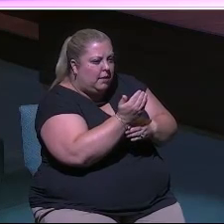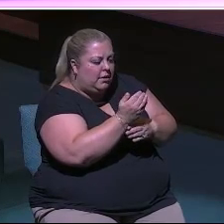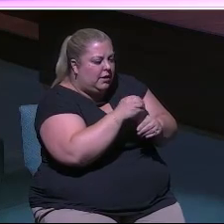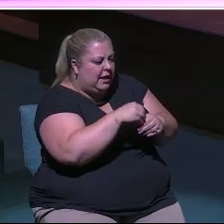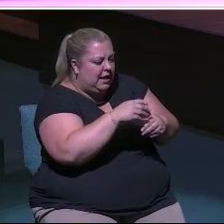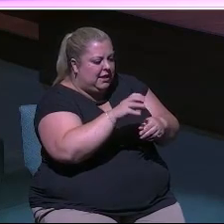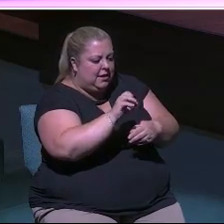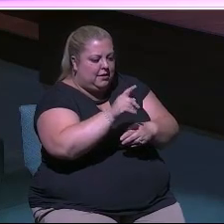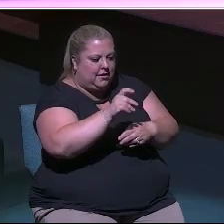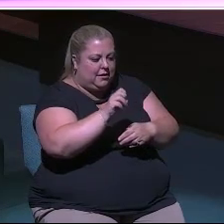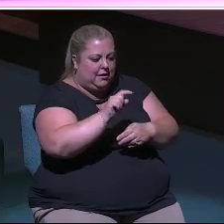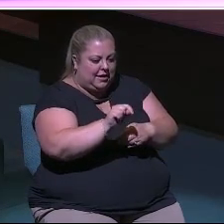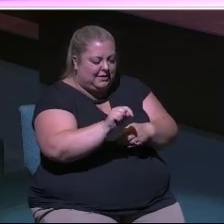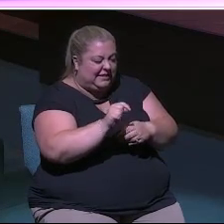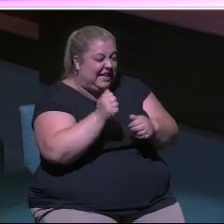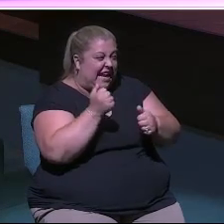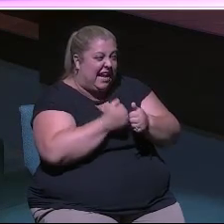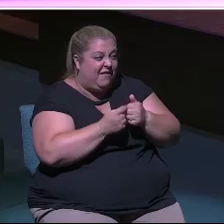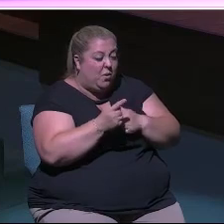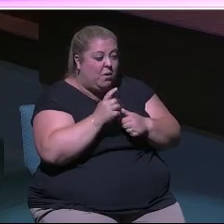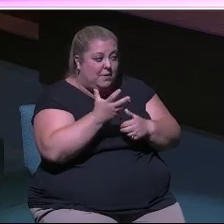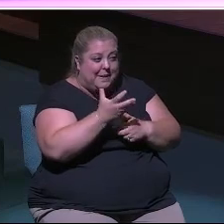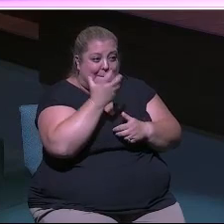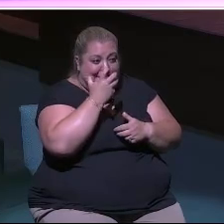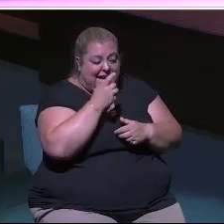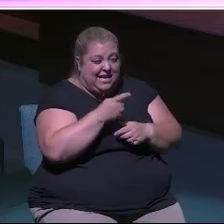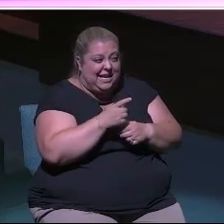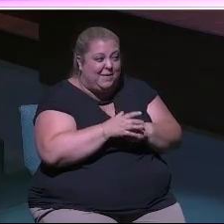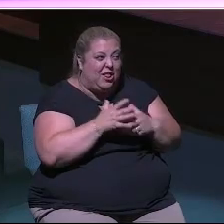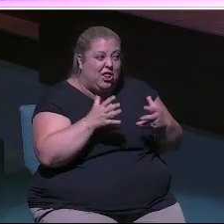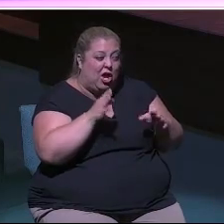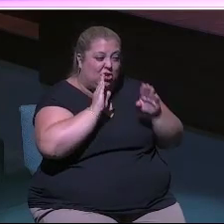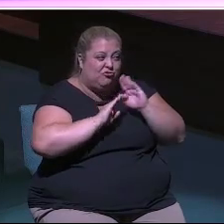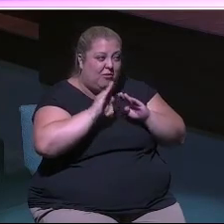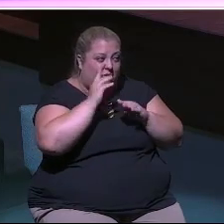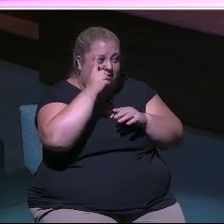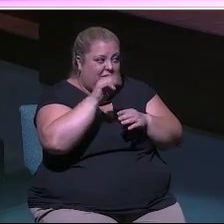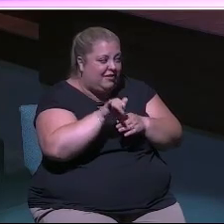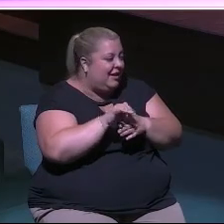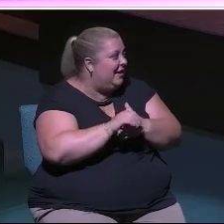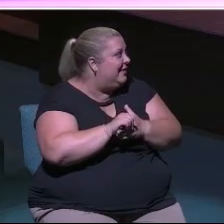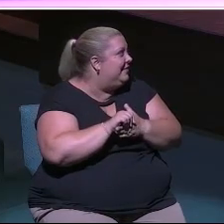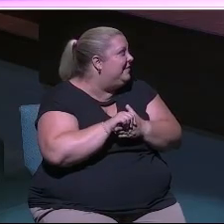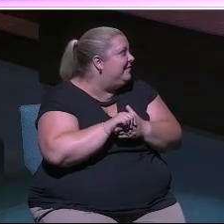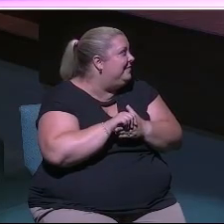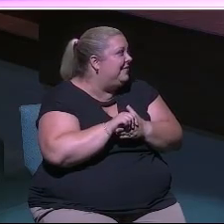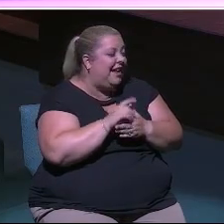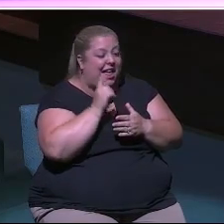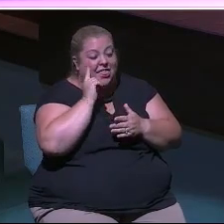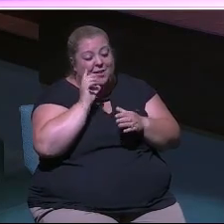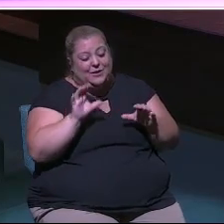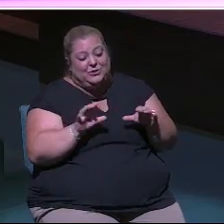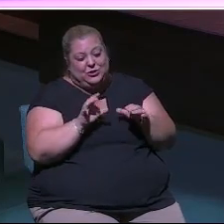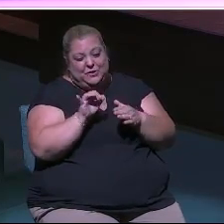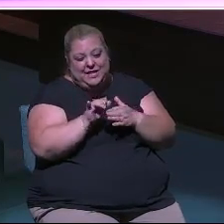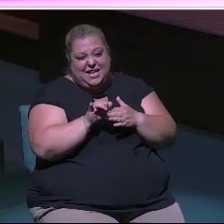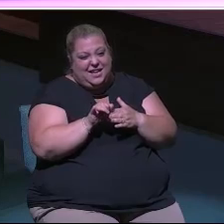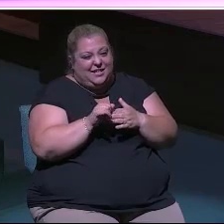Church members were mad at him. He said he got in a lot of trouble for doing that. I thought about doing that because I don't care if you get mad at me or not.